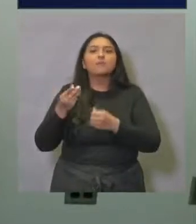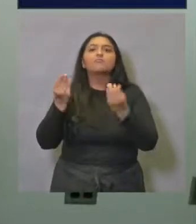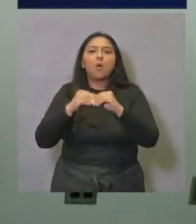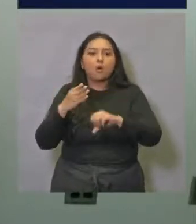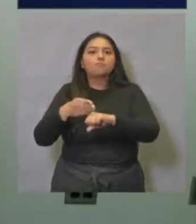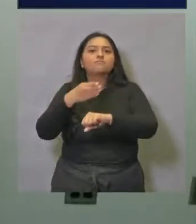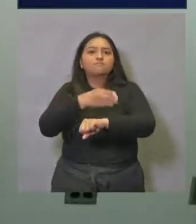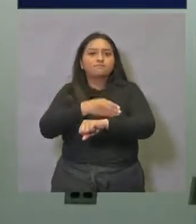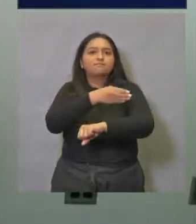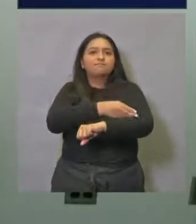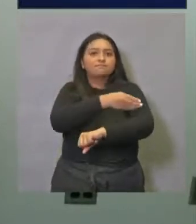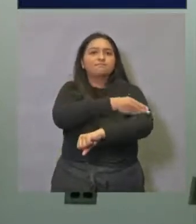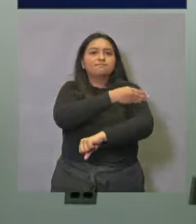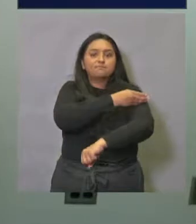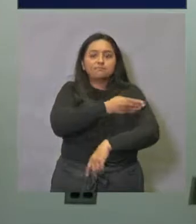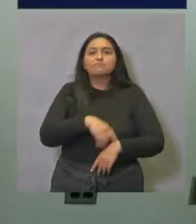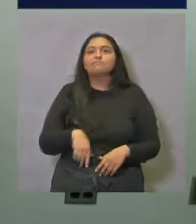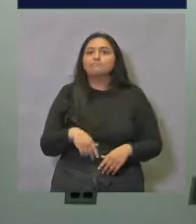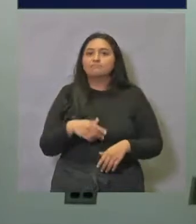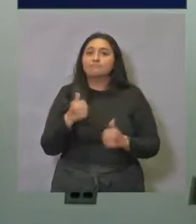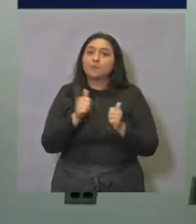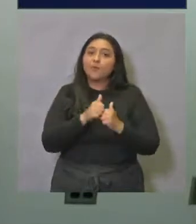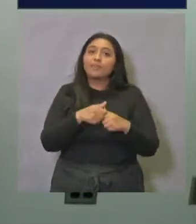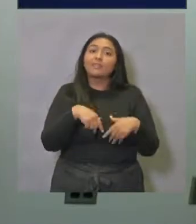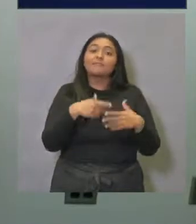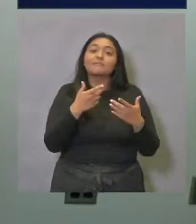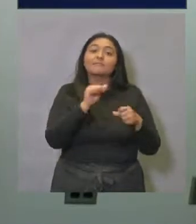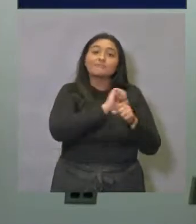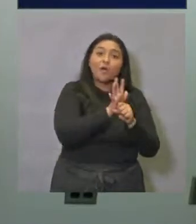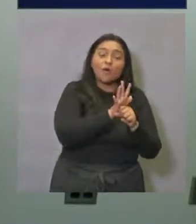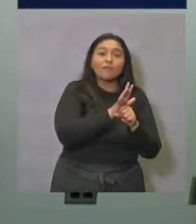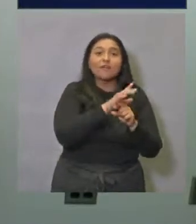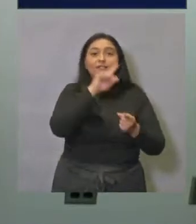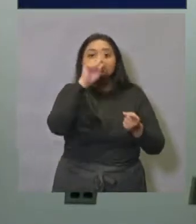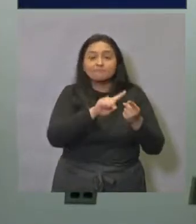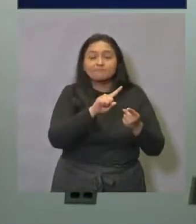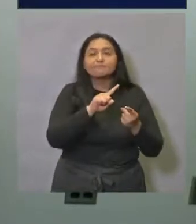to vaccinate residents. And we're grateful for your leadership,